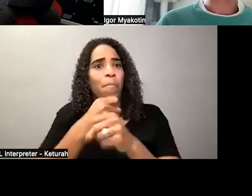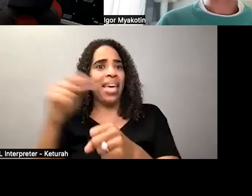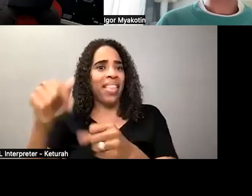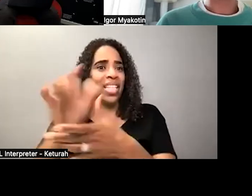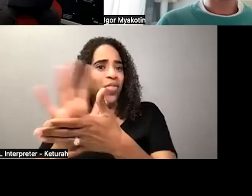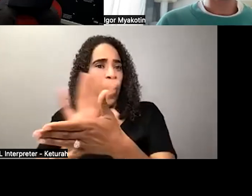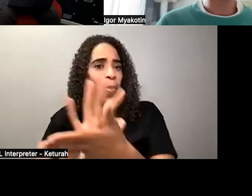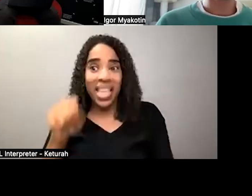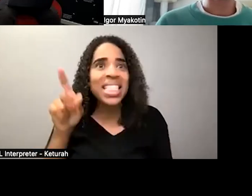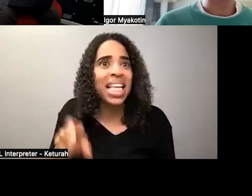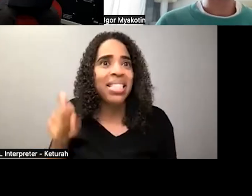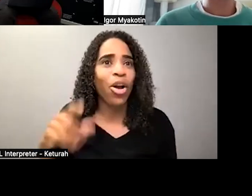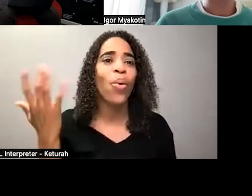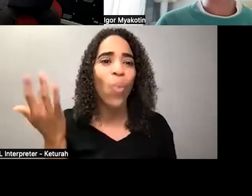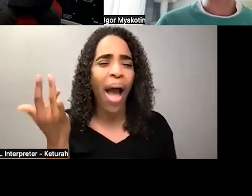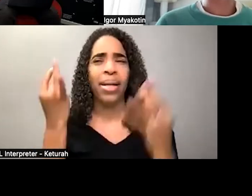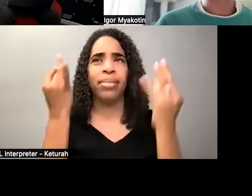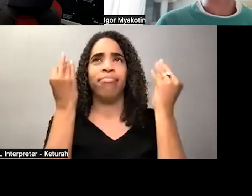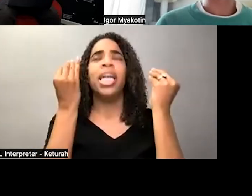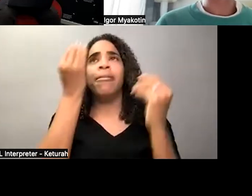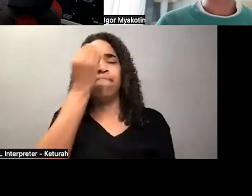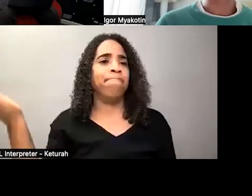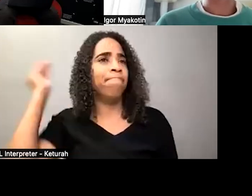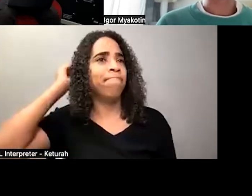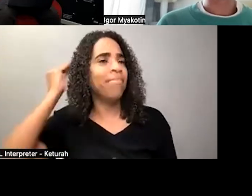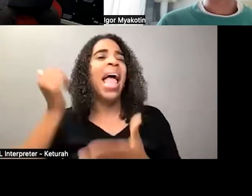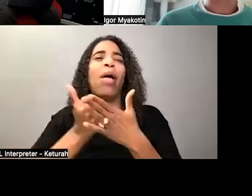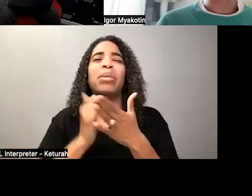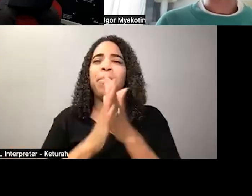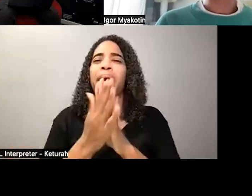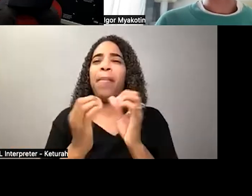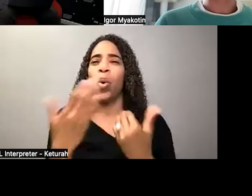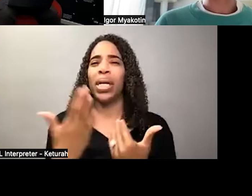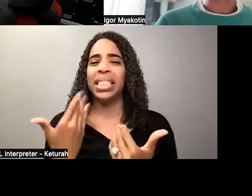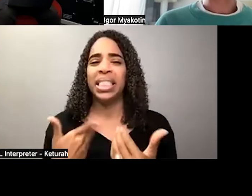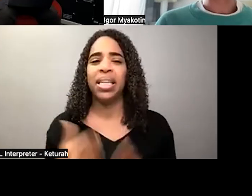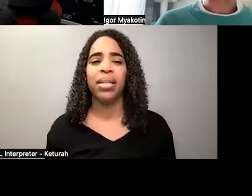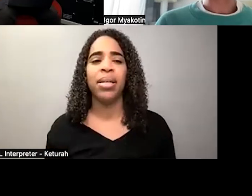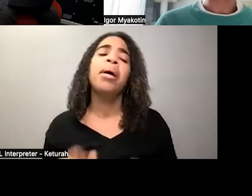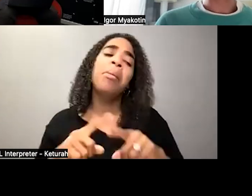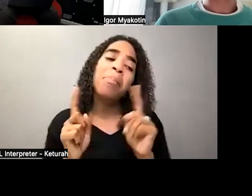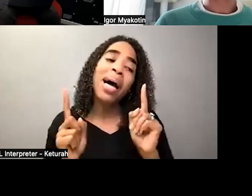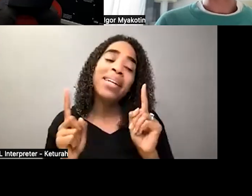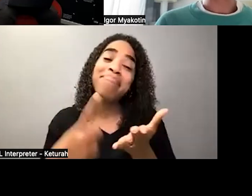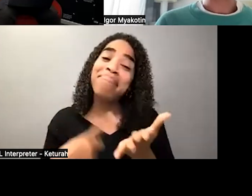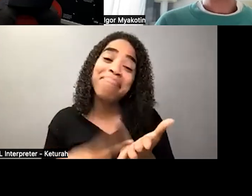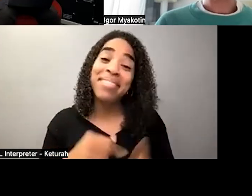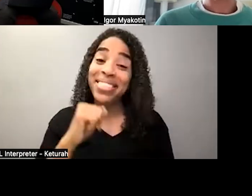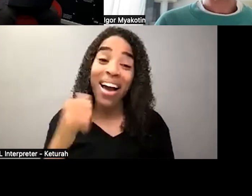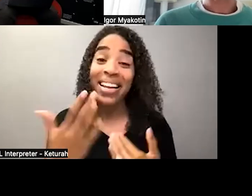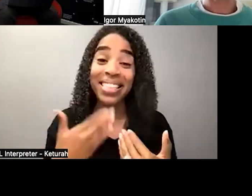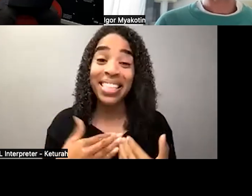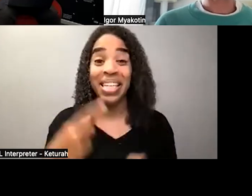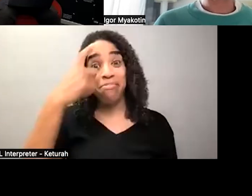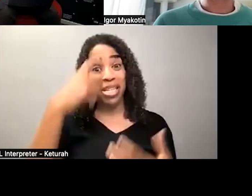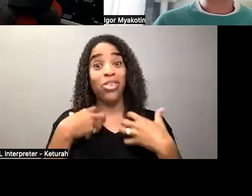necessary. And that's easier. But it's not always easy to do for the mental health,